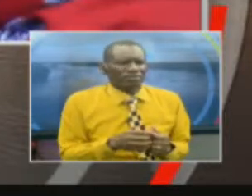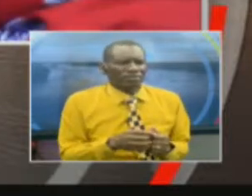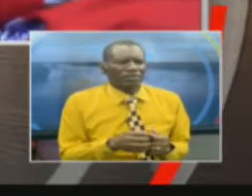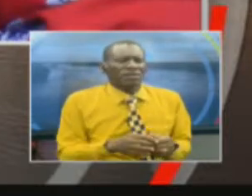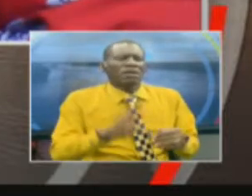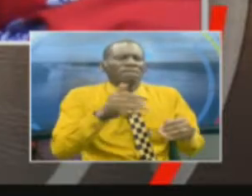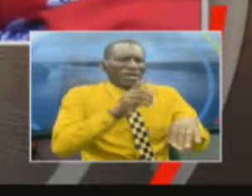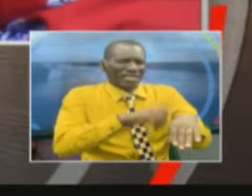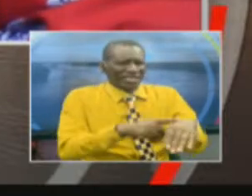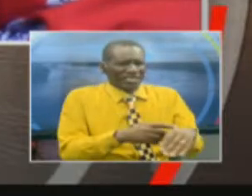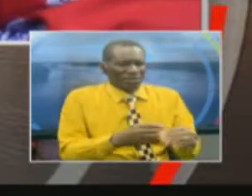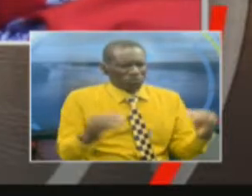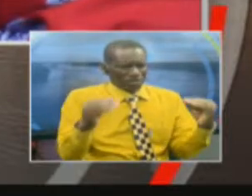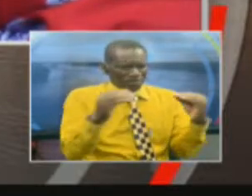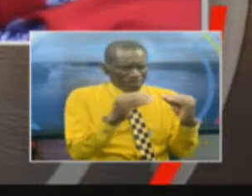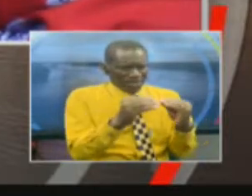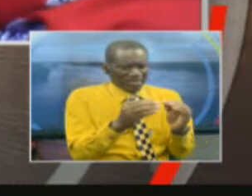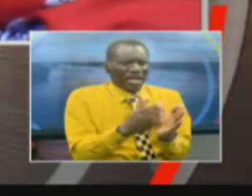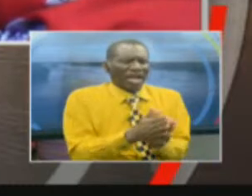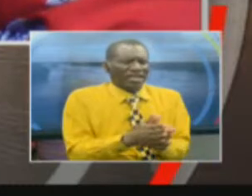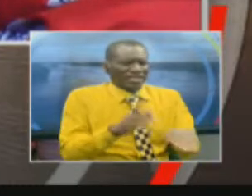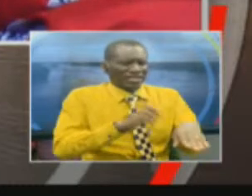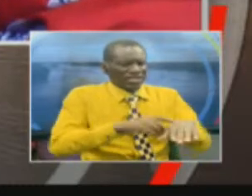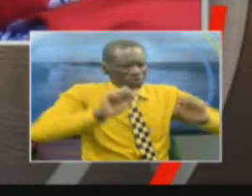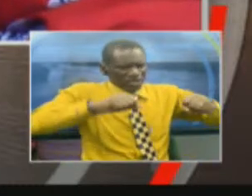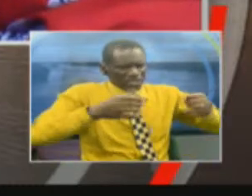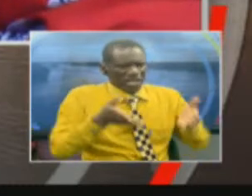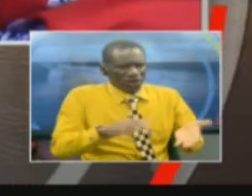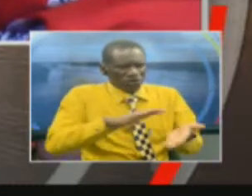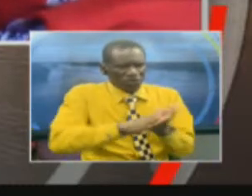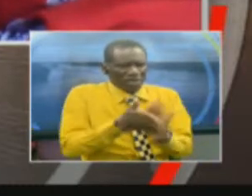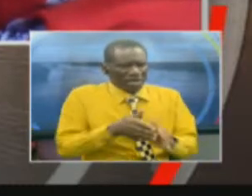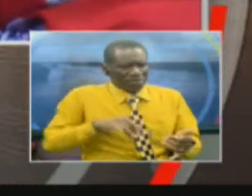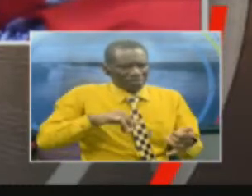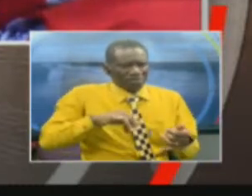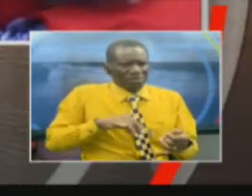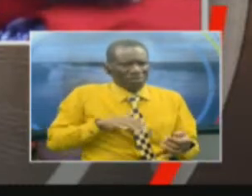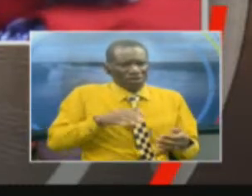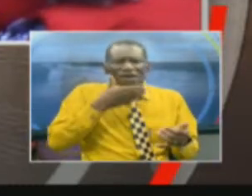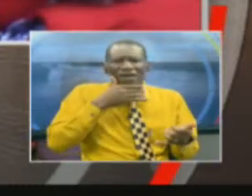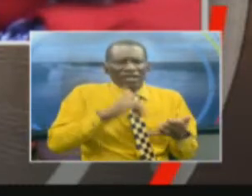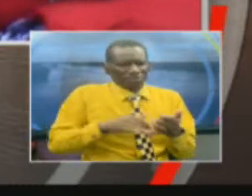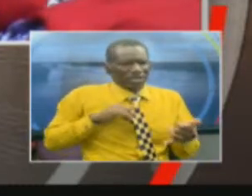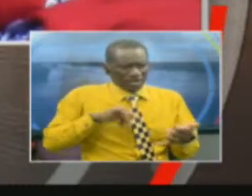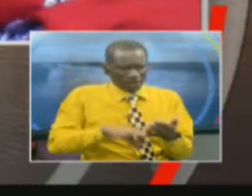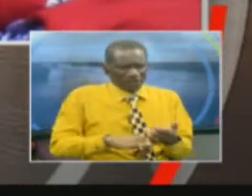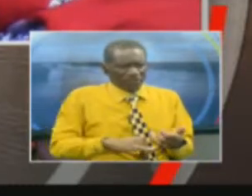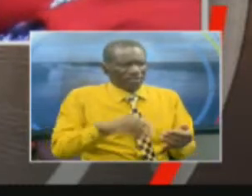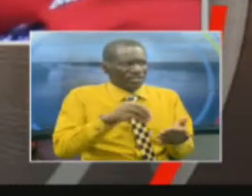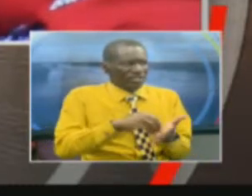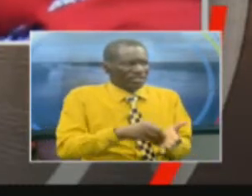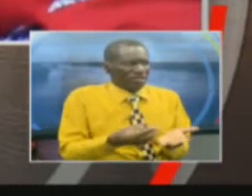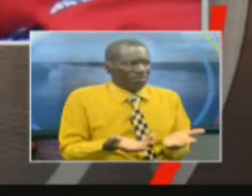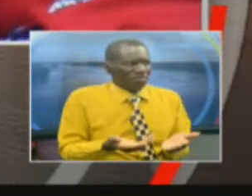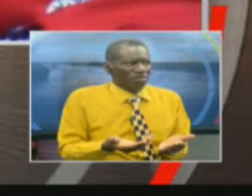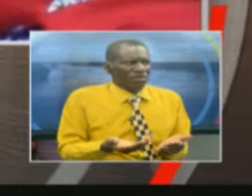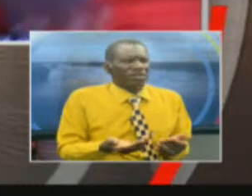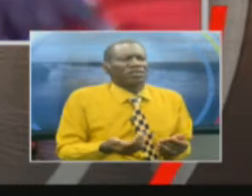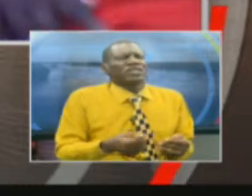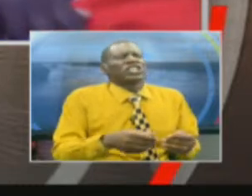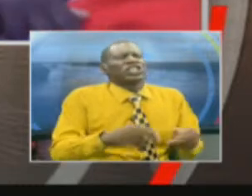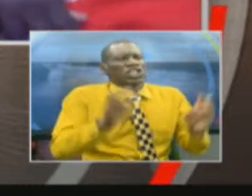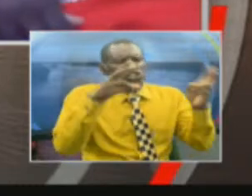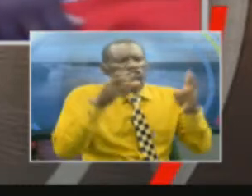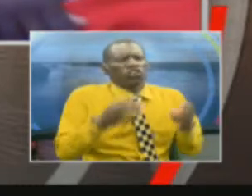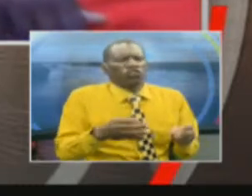by the time we were meeting and we were agreeing now to get married, even the widowhood was not an issue